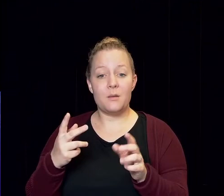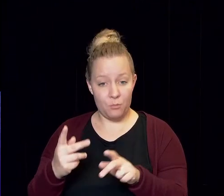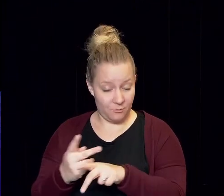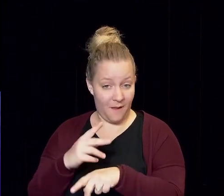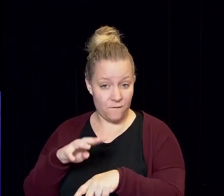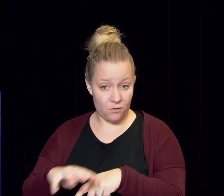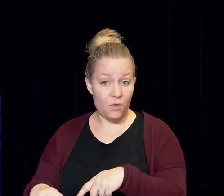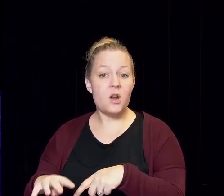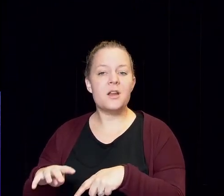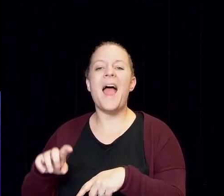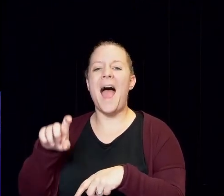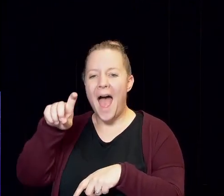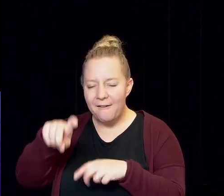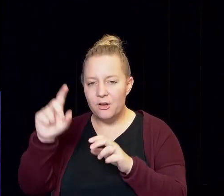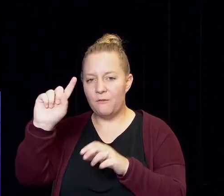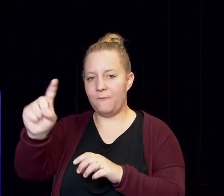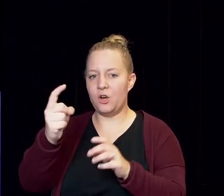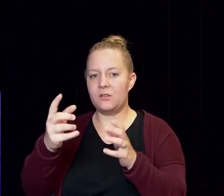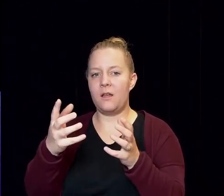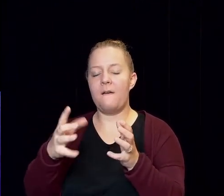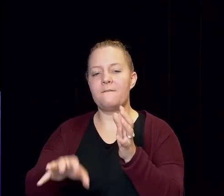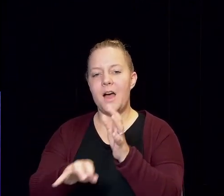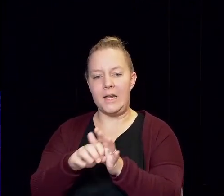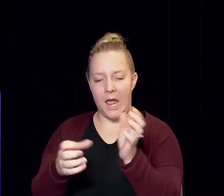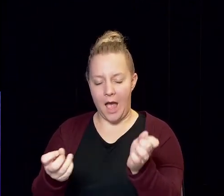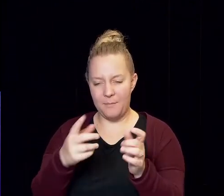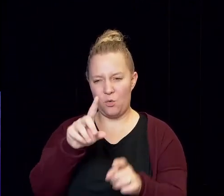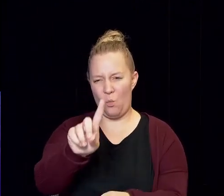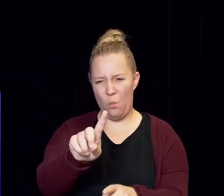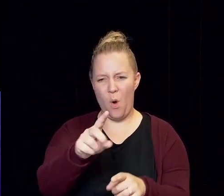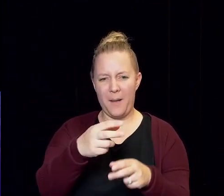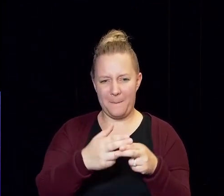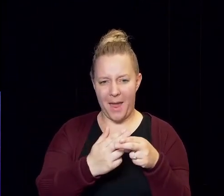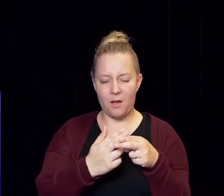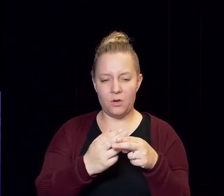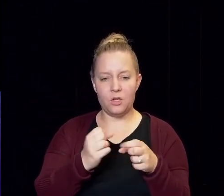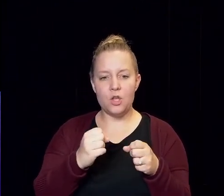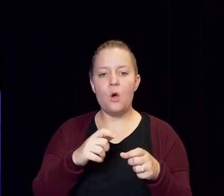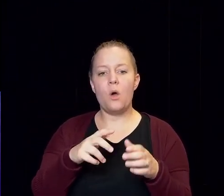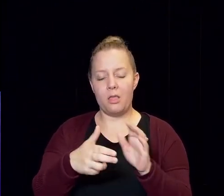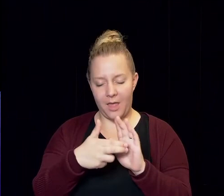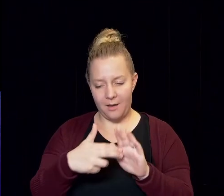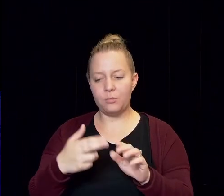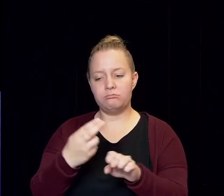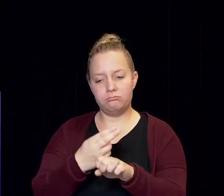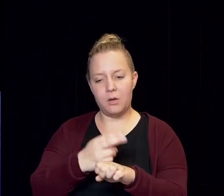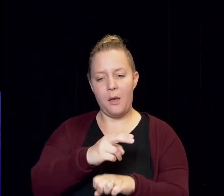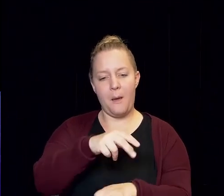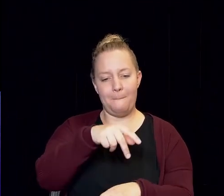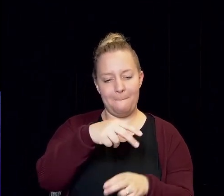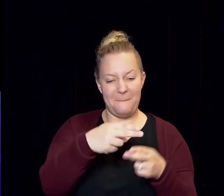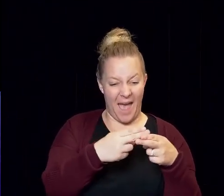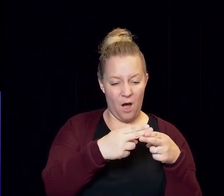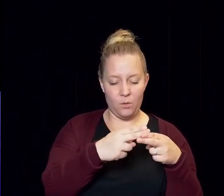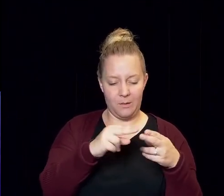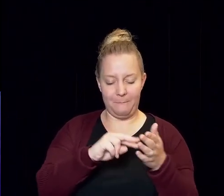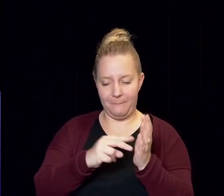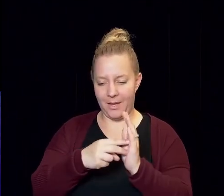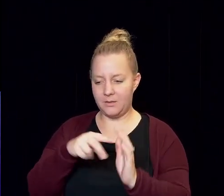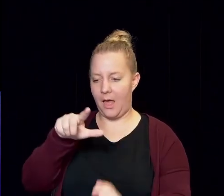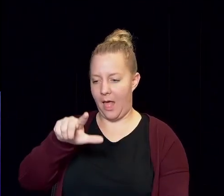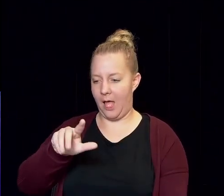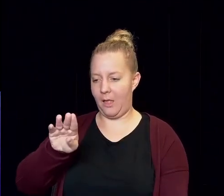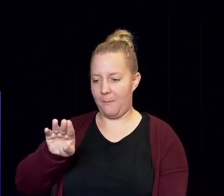always label my denominator. So instead of using pounds, I'm going to label it as LBS, which we learned before. So therefore, I know this has to be the